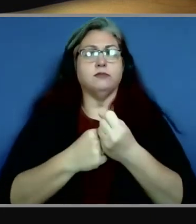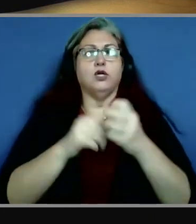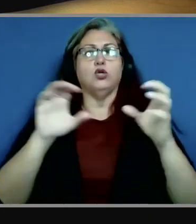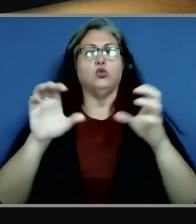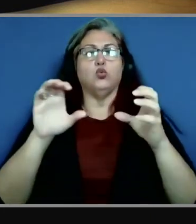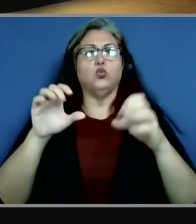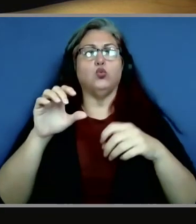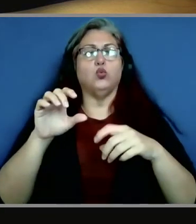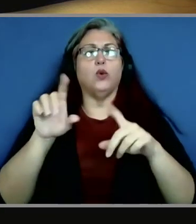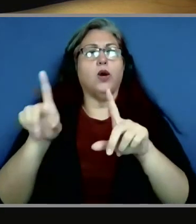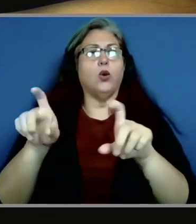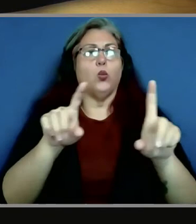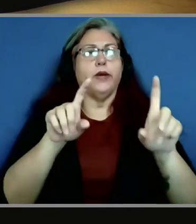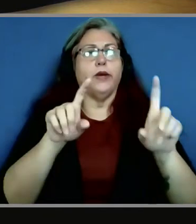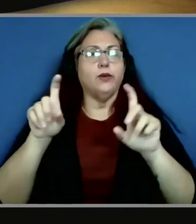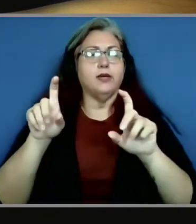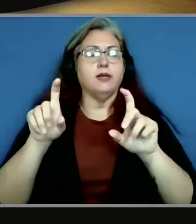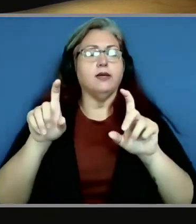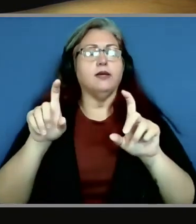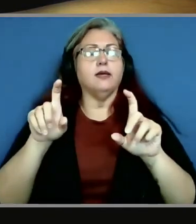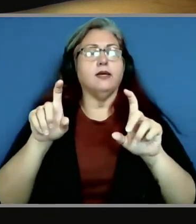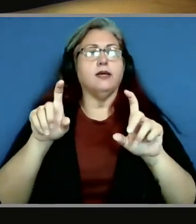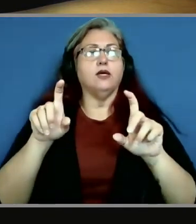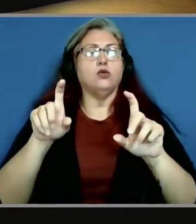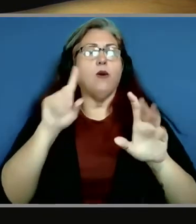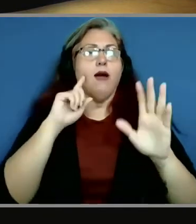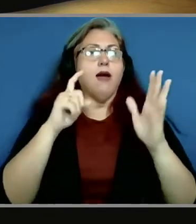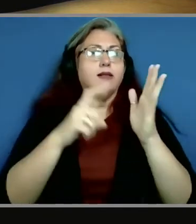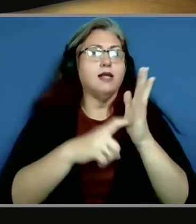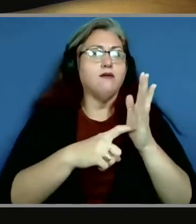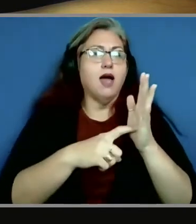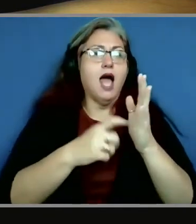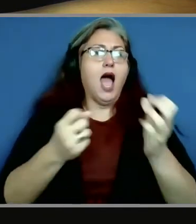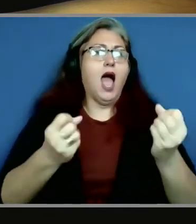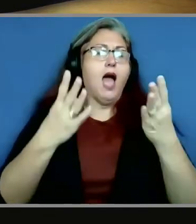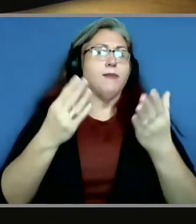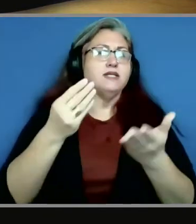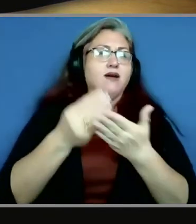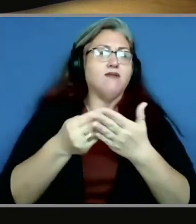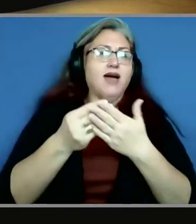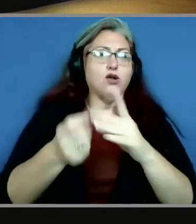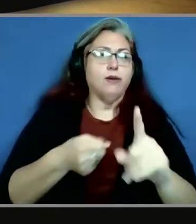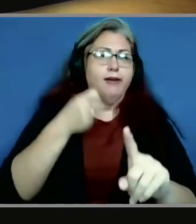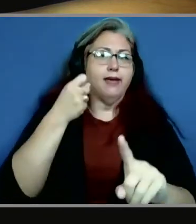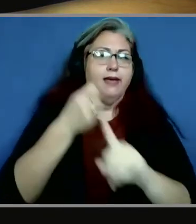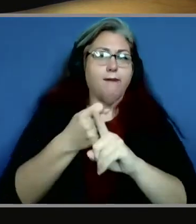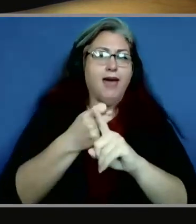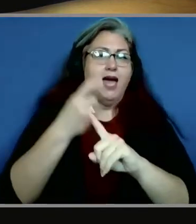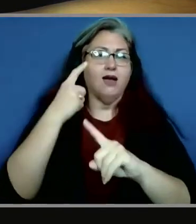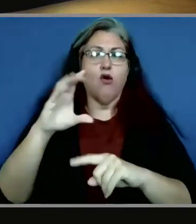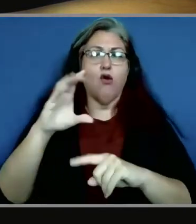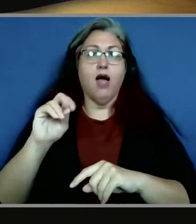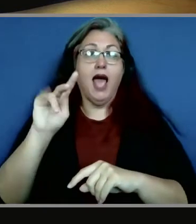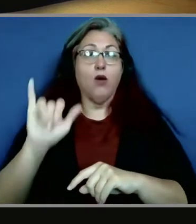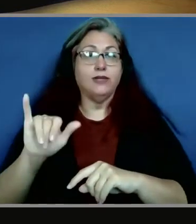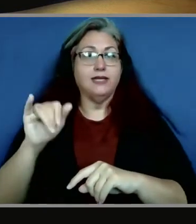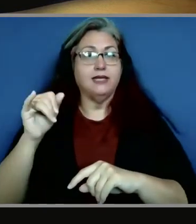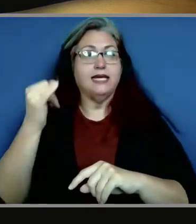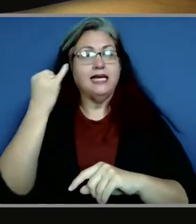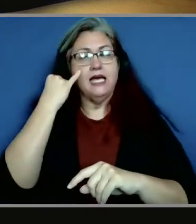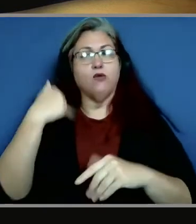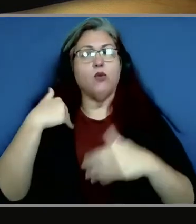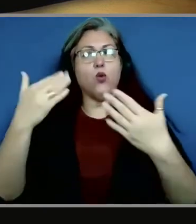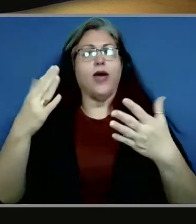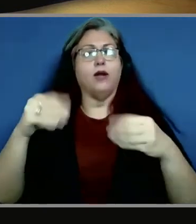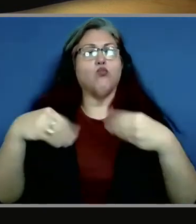query to identify how much financial impact it would have to the county if we provided